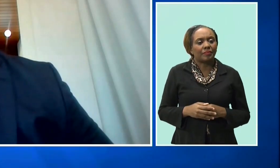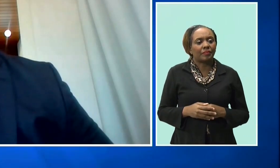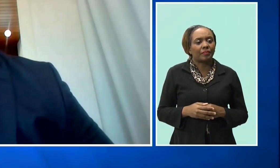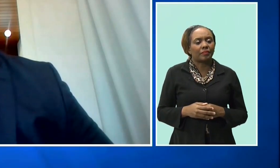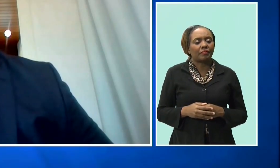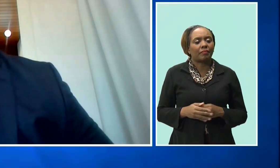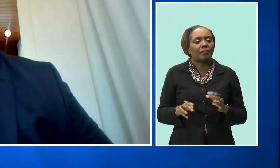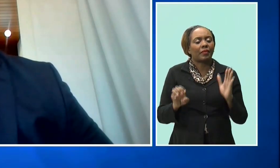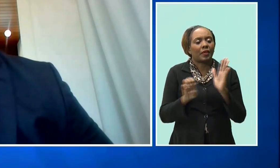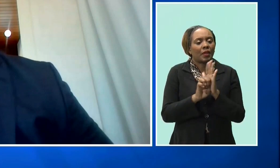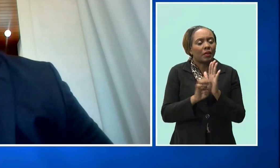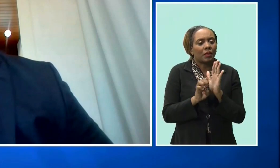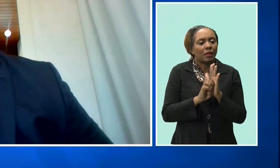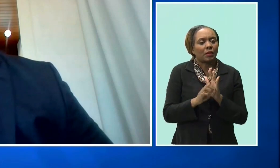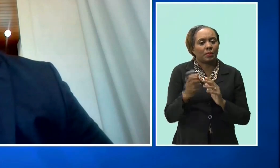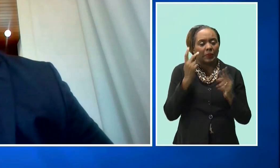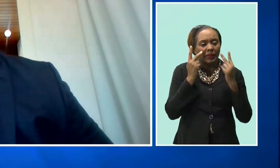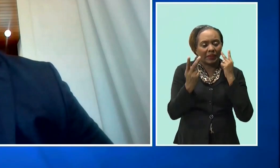impact on the tourism sector.